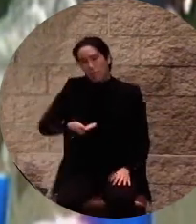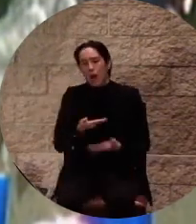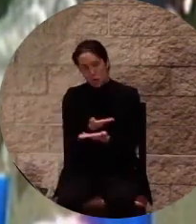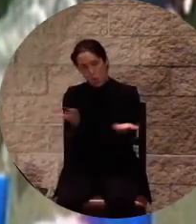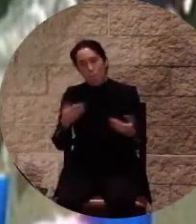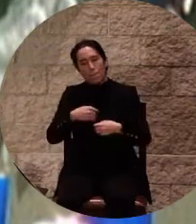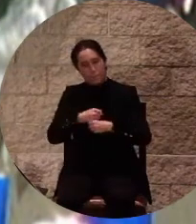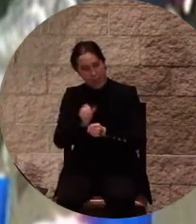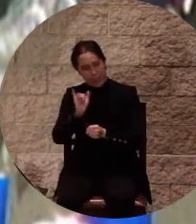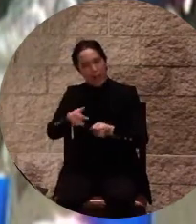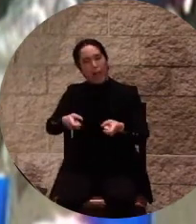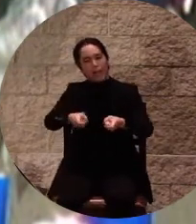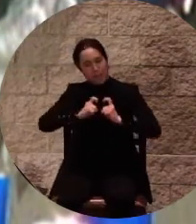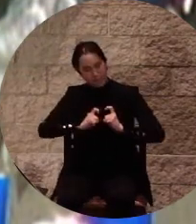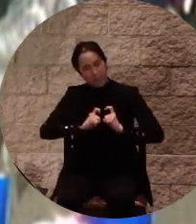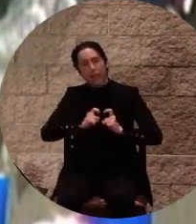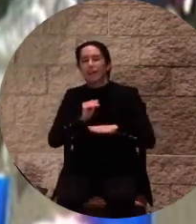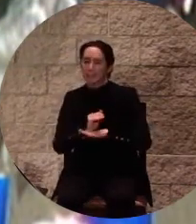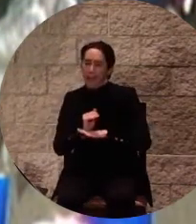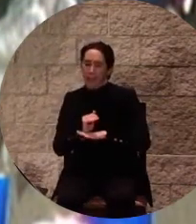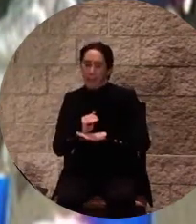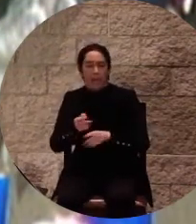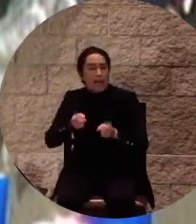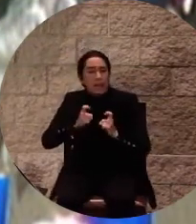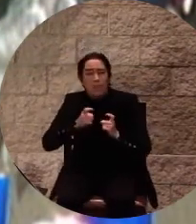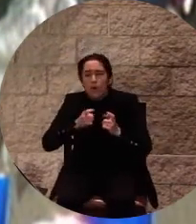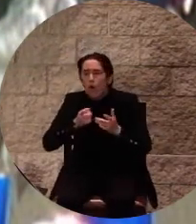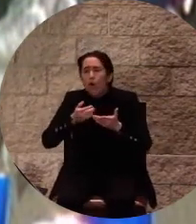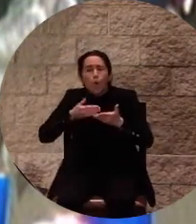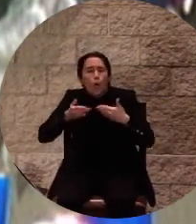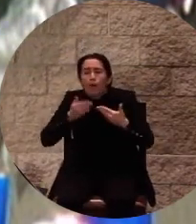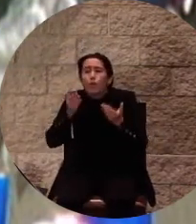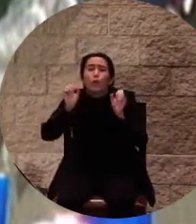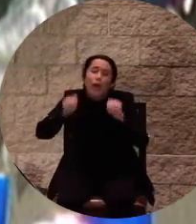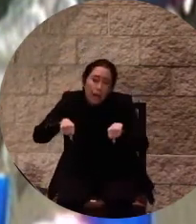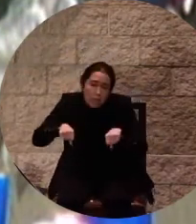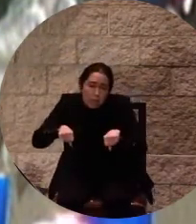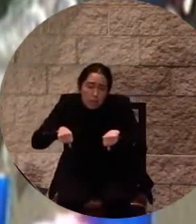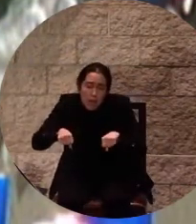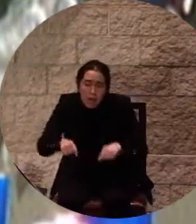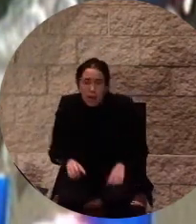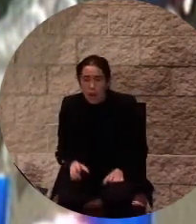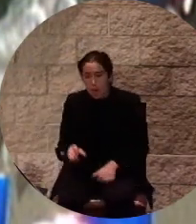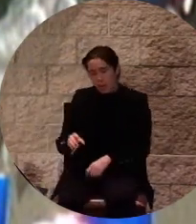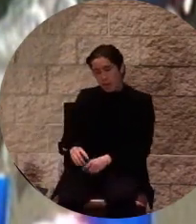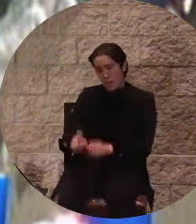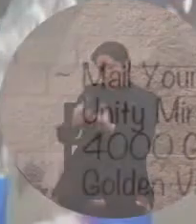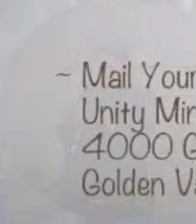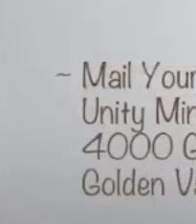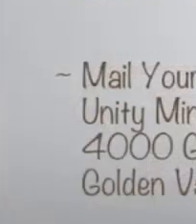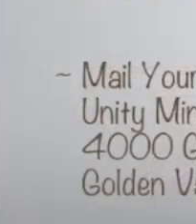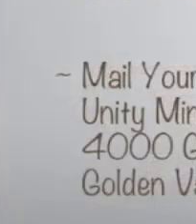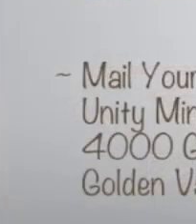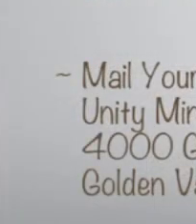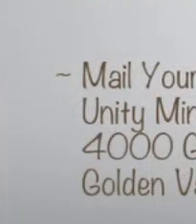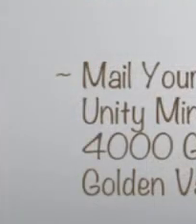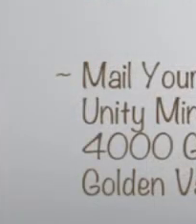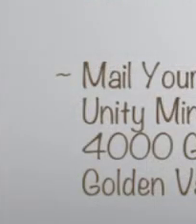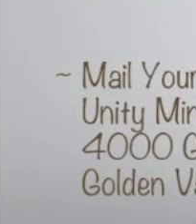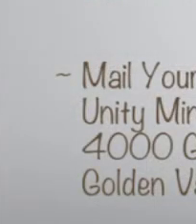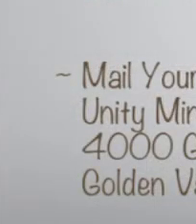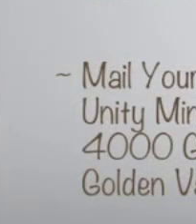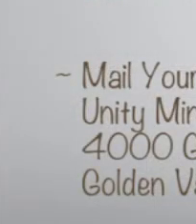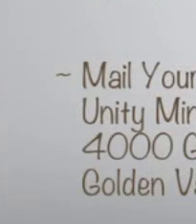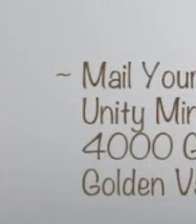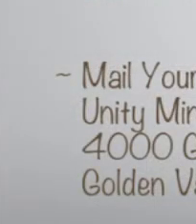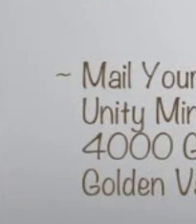tonight. Give what you can. The donate button is on our website. Facebook Live,